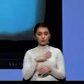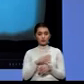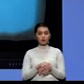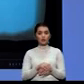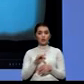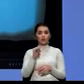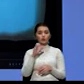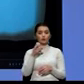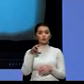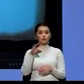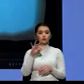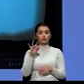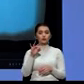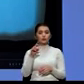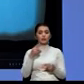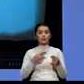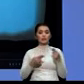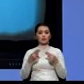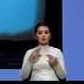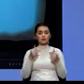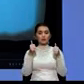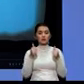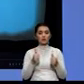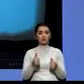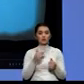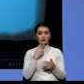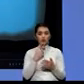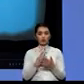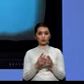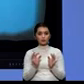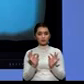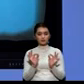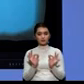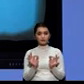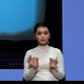Demak, biz usturlob asbobini rasmini ekranda ko'rdik, to'g'rimi?